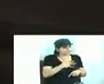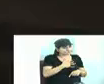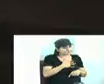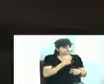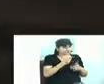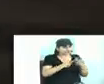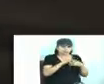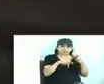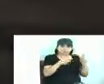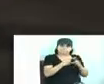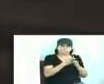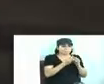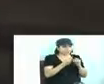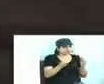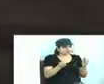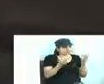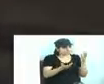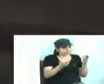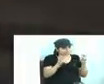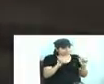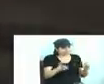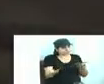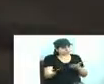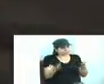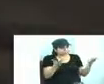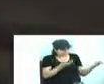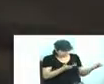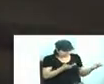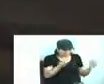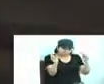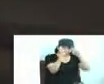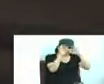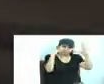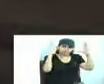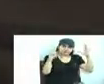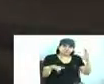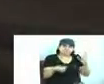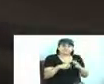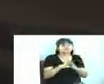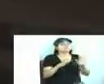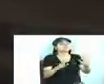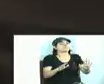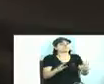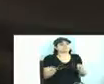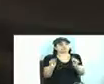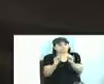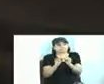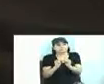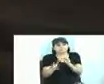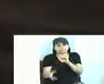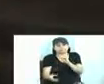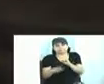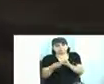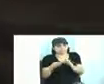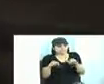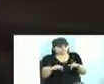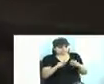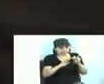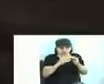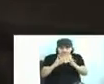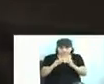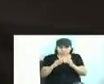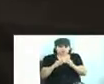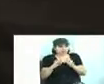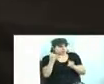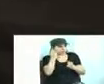of healing might that bring? Can you just imagine? And let's go a little further on. What about this community? What if